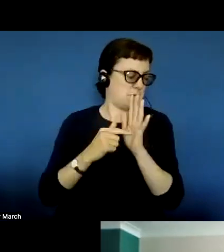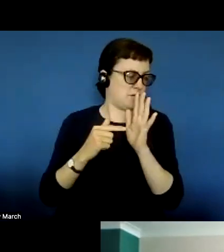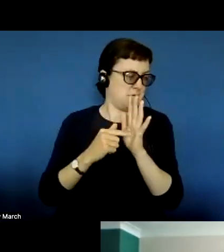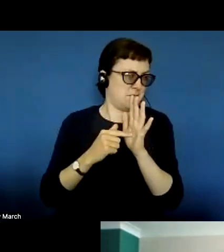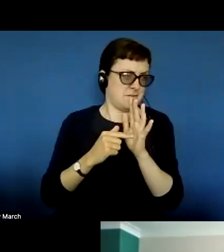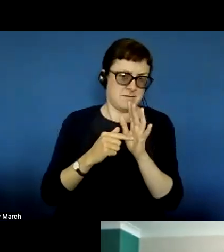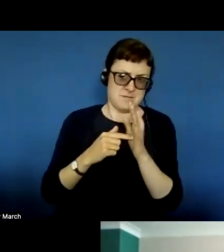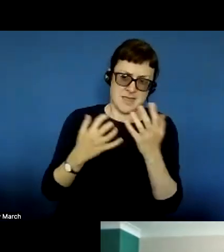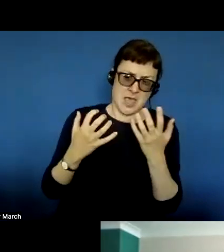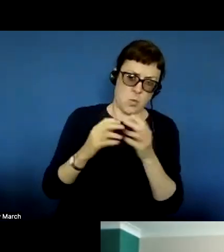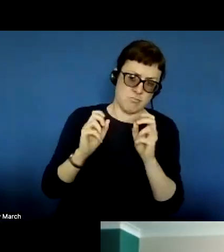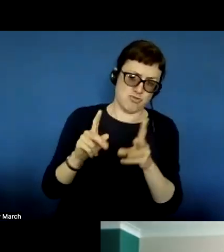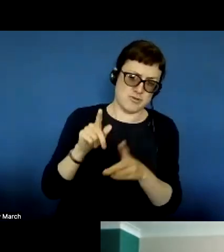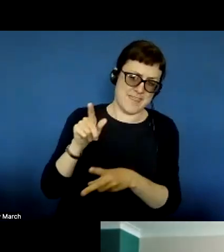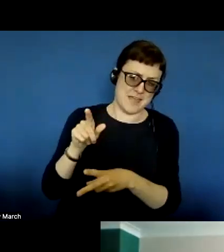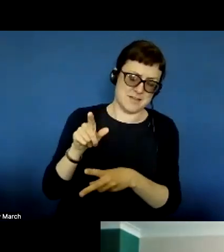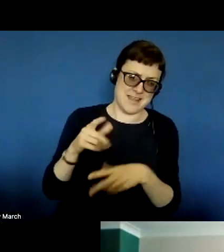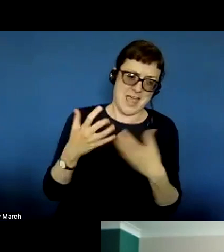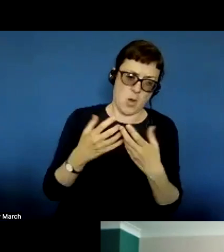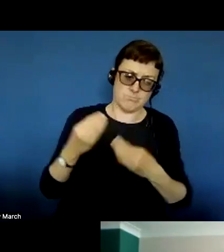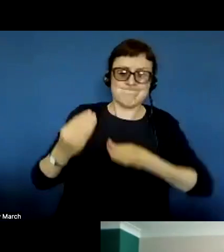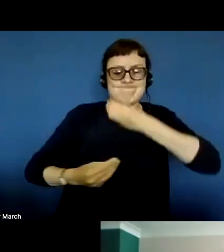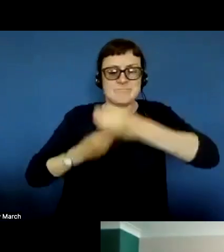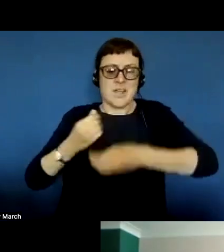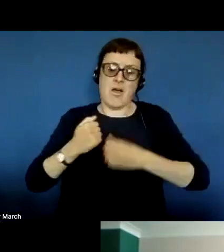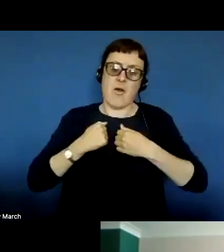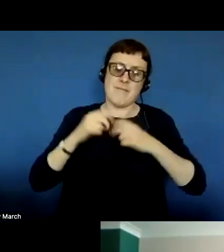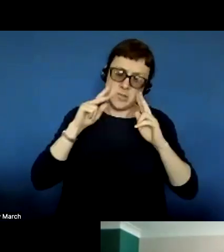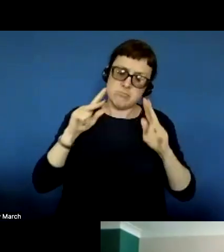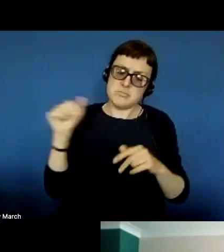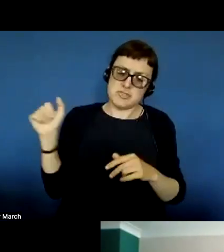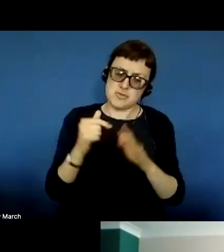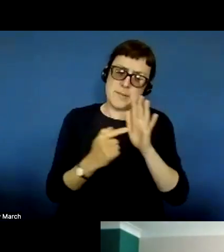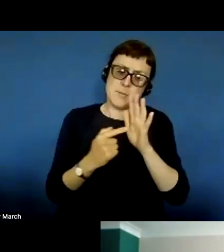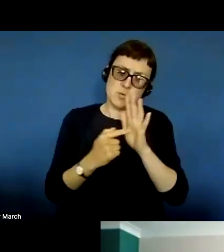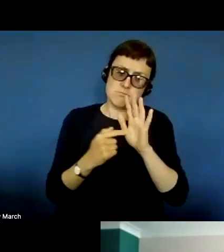know, how do we tell our side of it? Yeah.